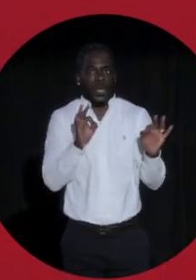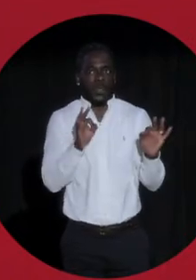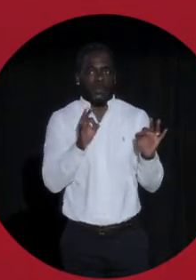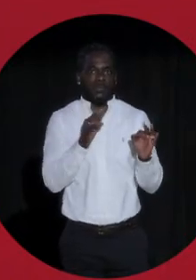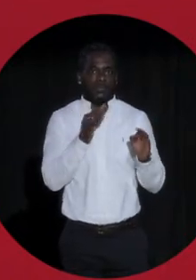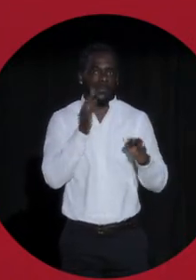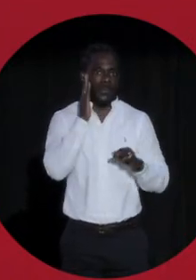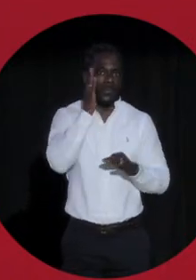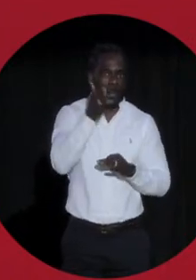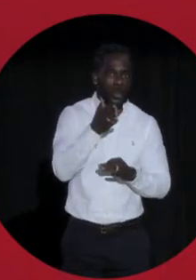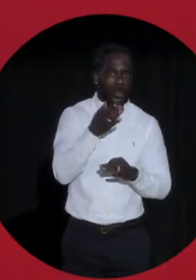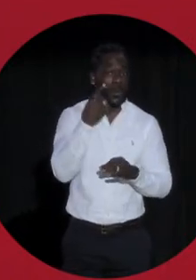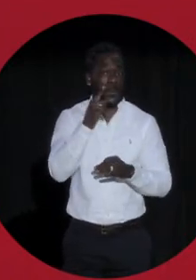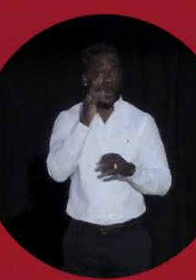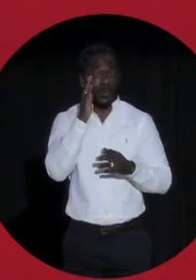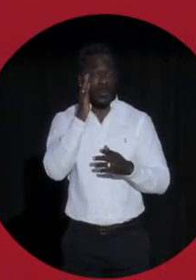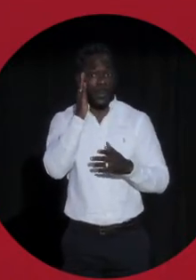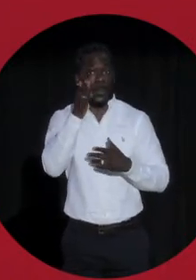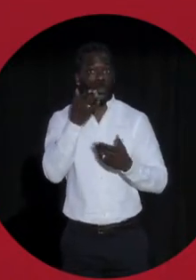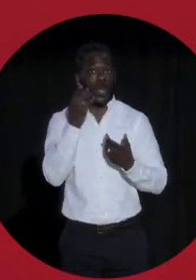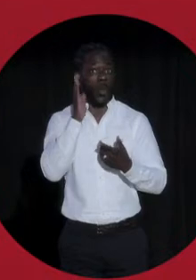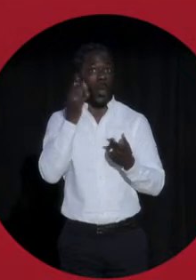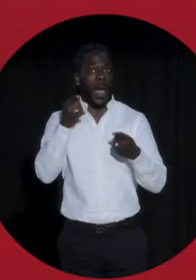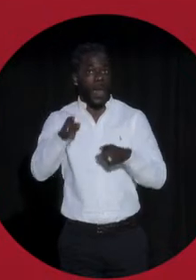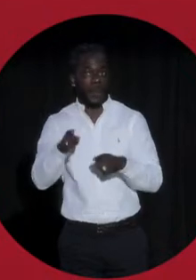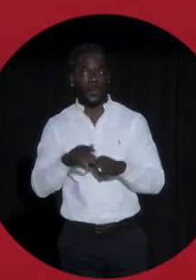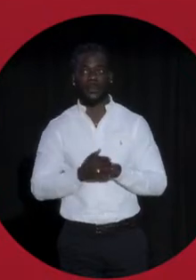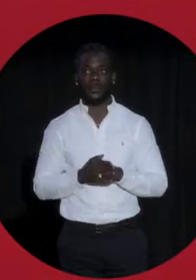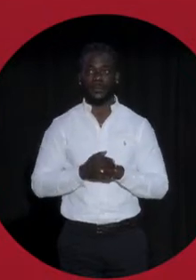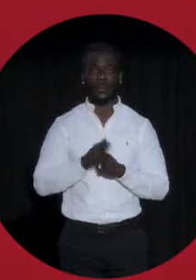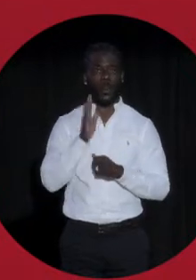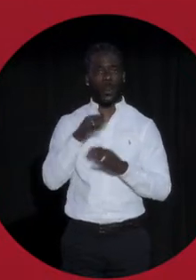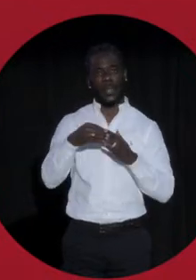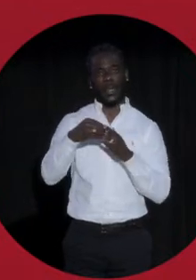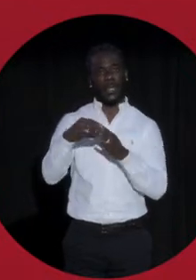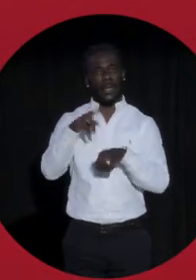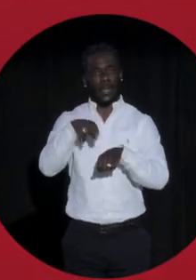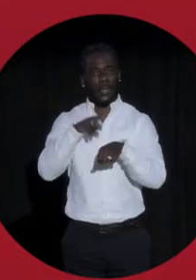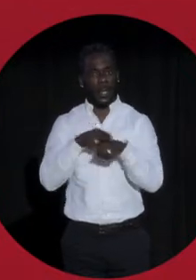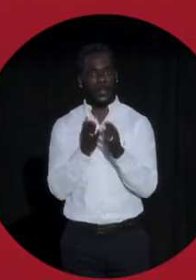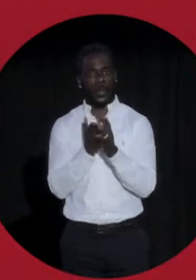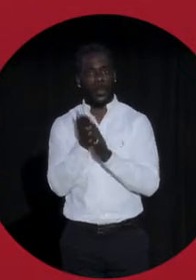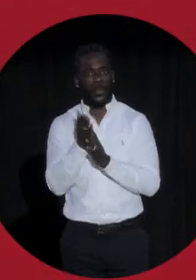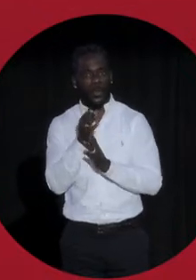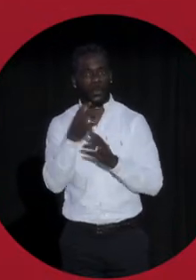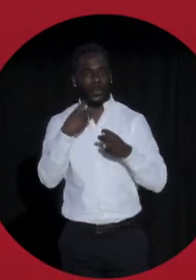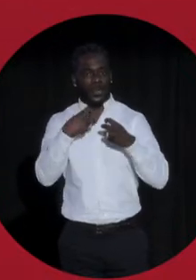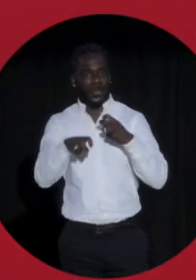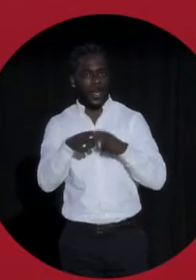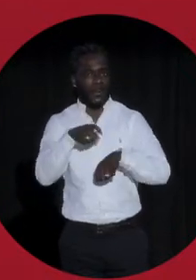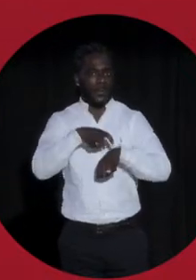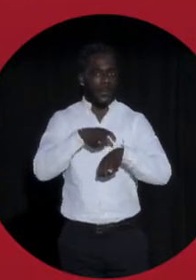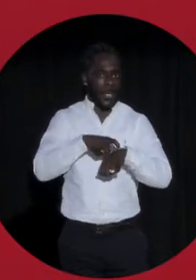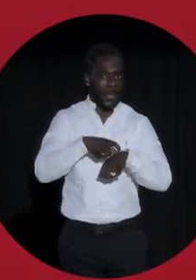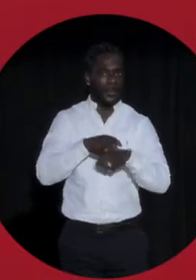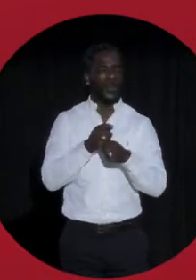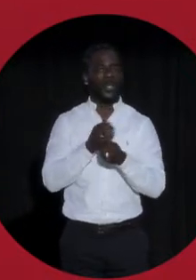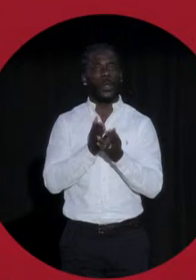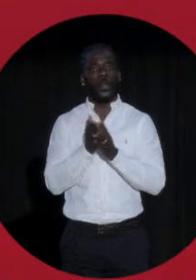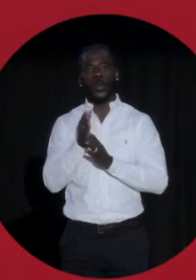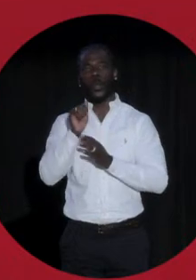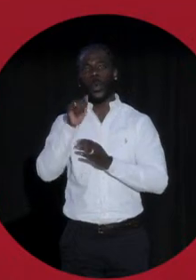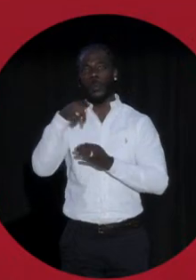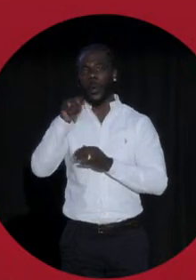days to come, the yet to be, that will find them leading a nation through difficult days of post-apartheid. In